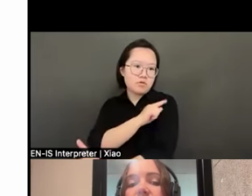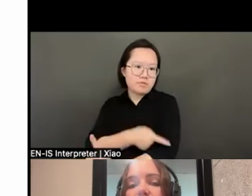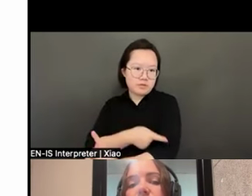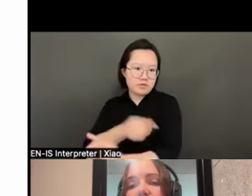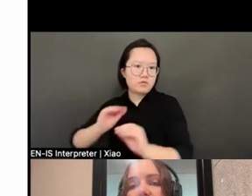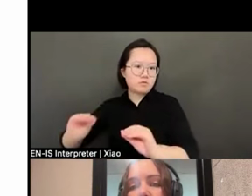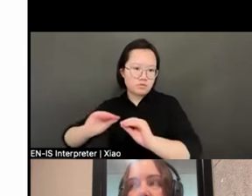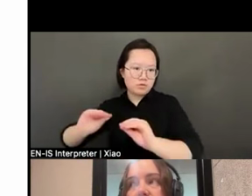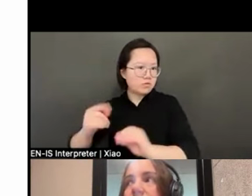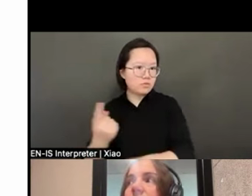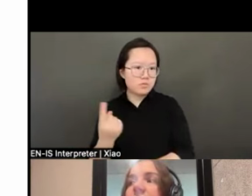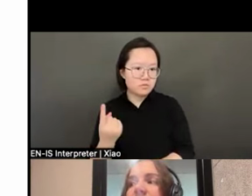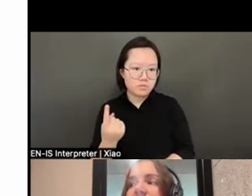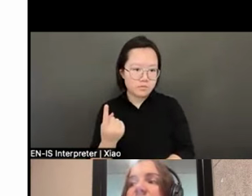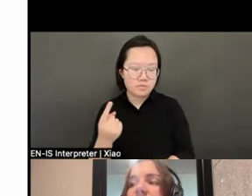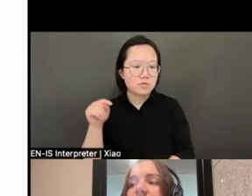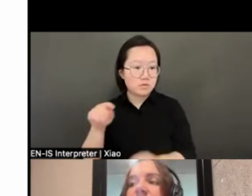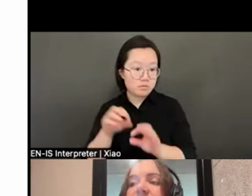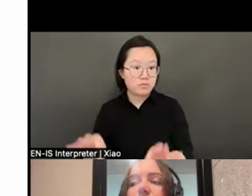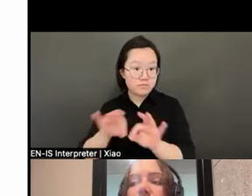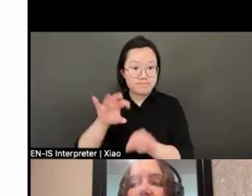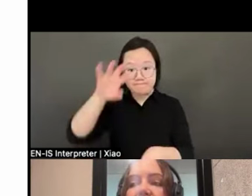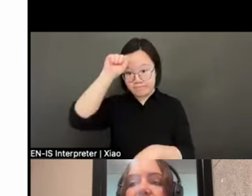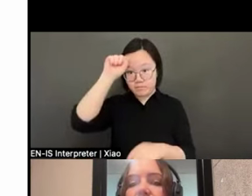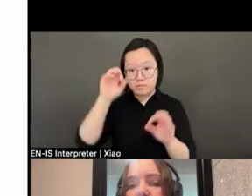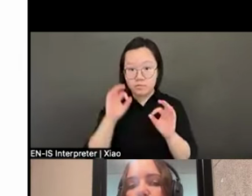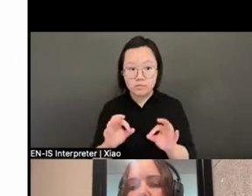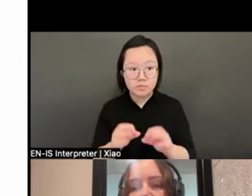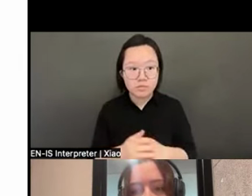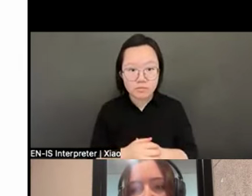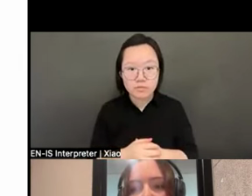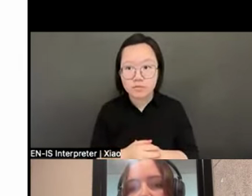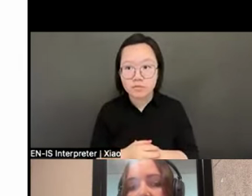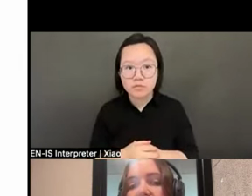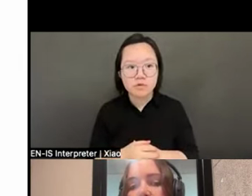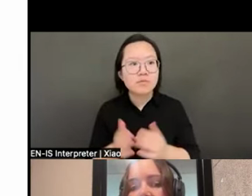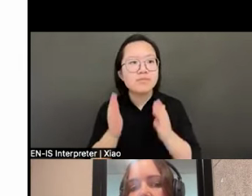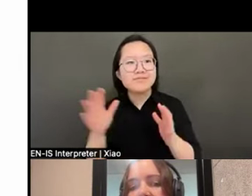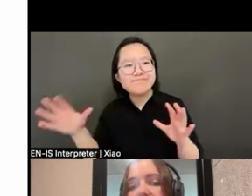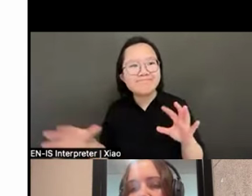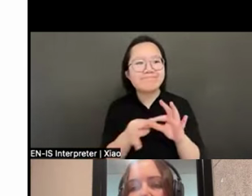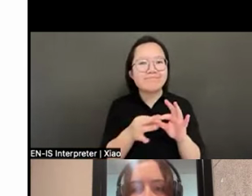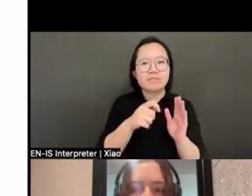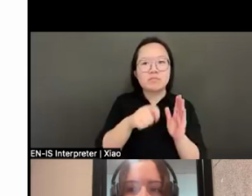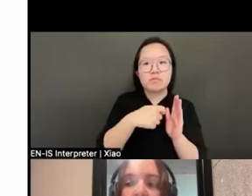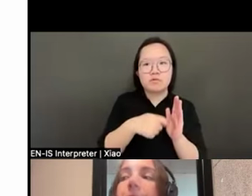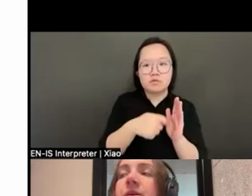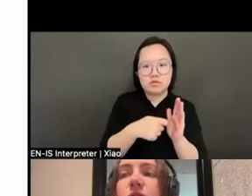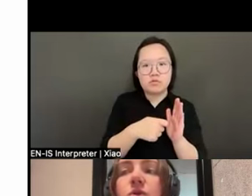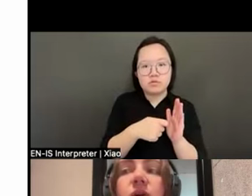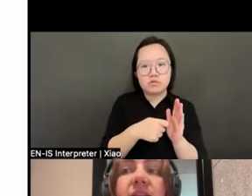So this is also very important, and it has to be related to your project, but it's really to build the capacity of your